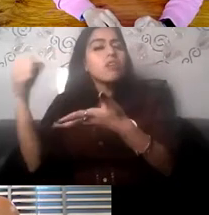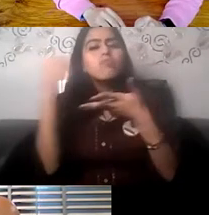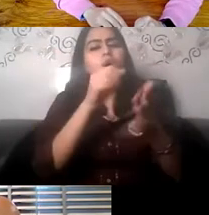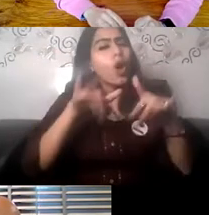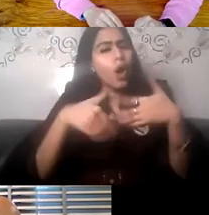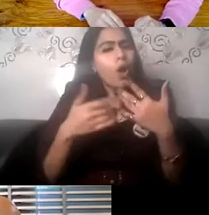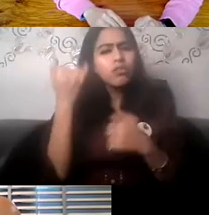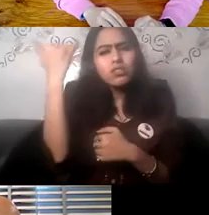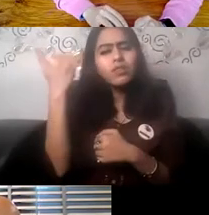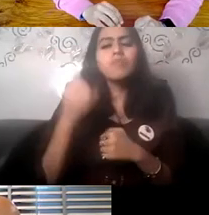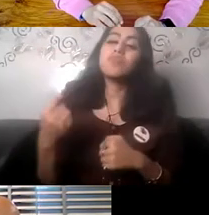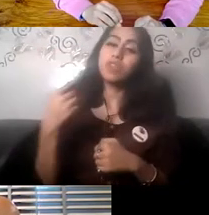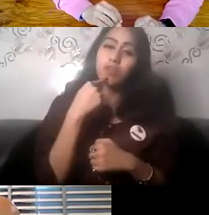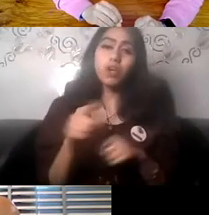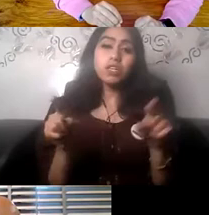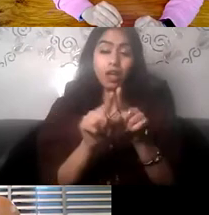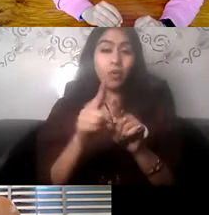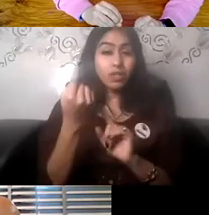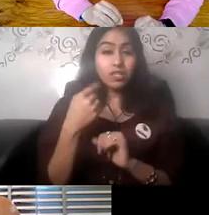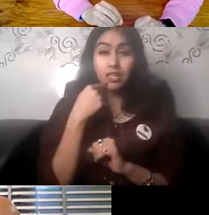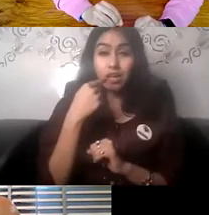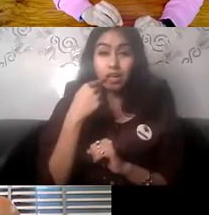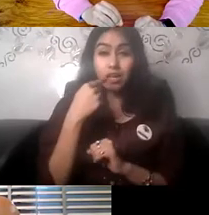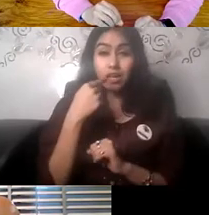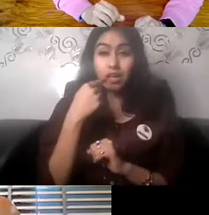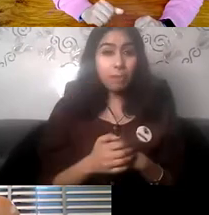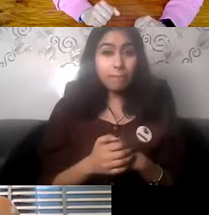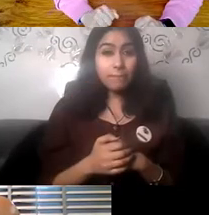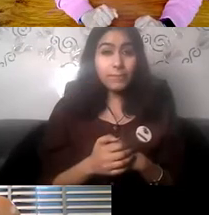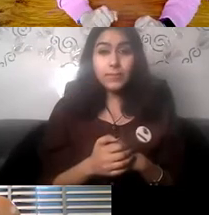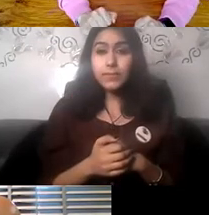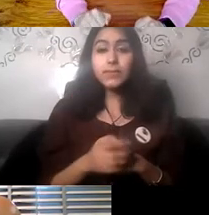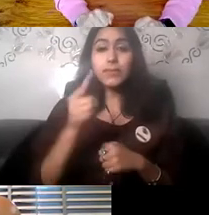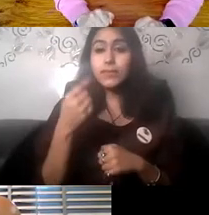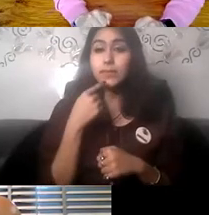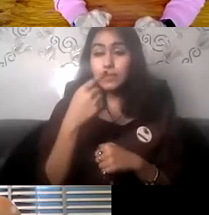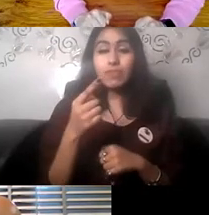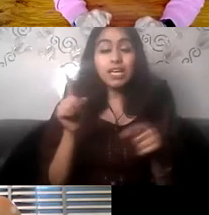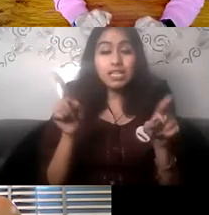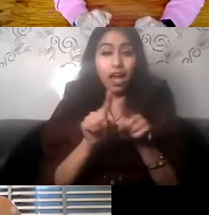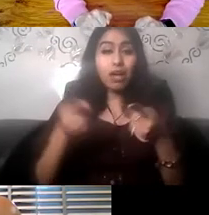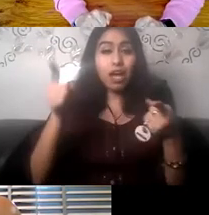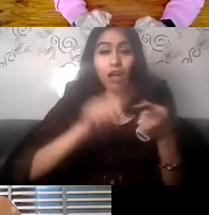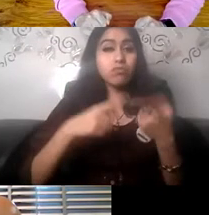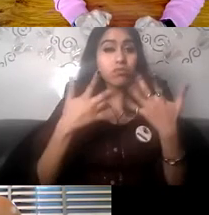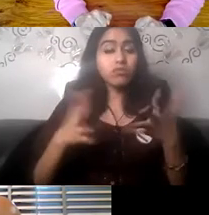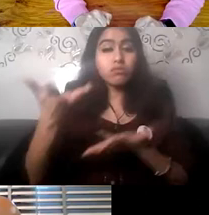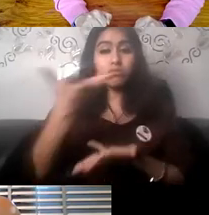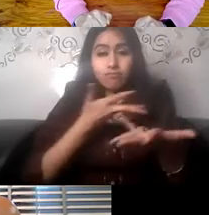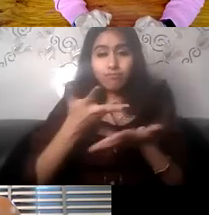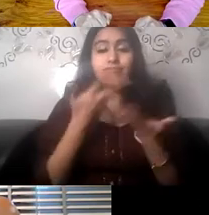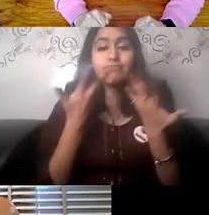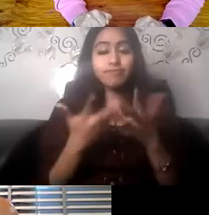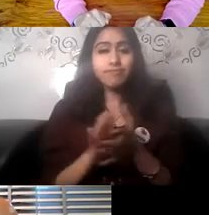Definitely. I'll come to that question. I raised my hand just to add one bit on the discussion that was already happening and the point that you